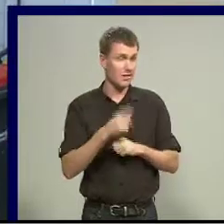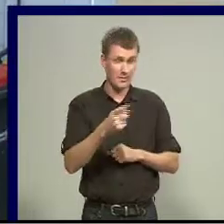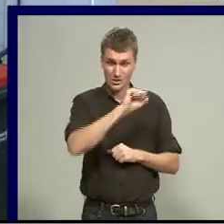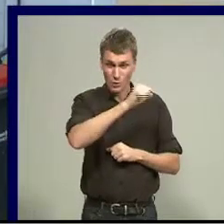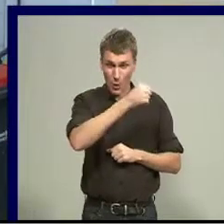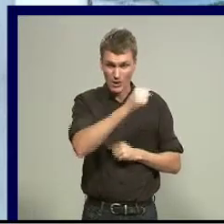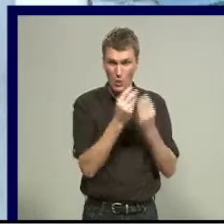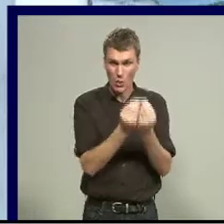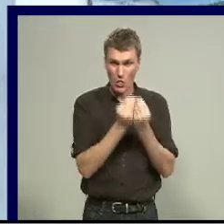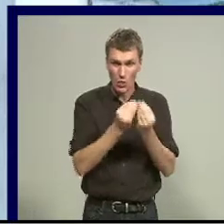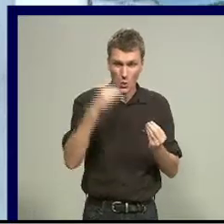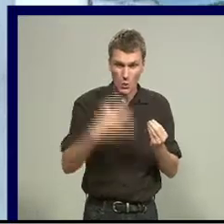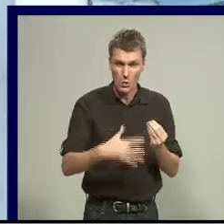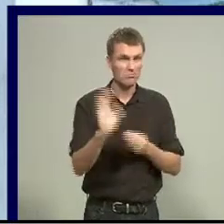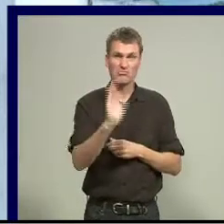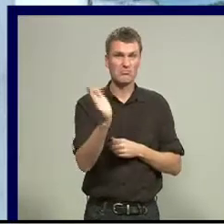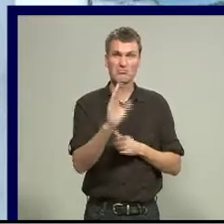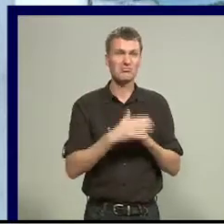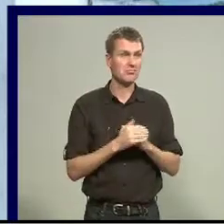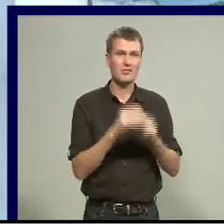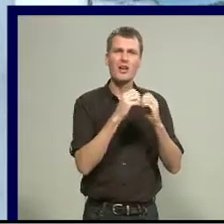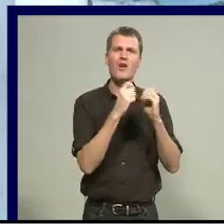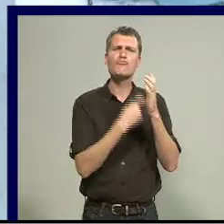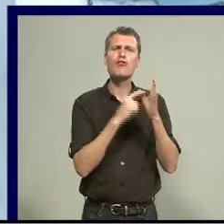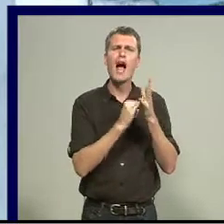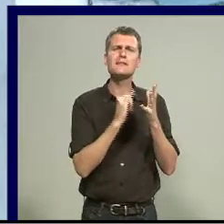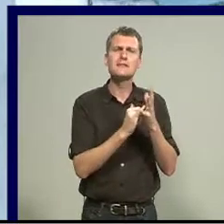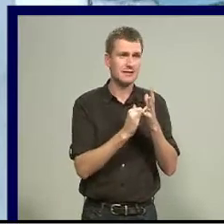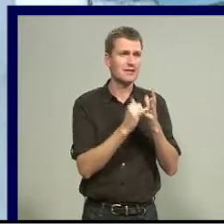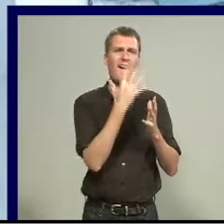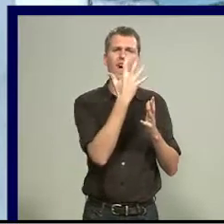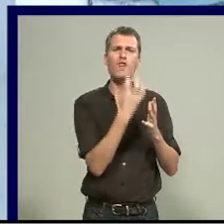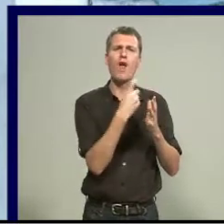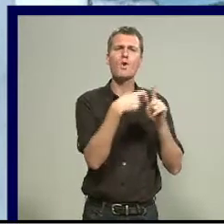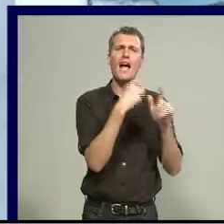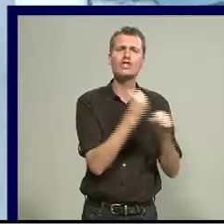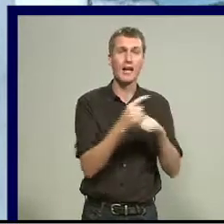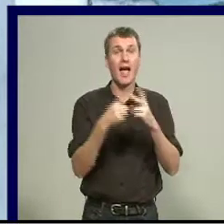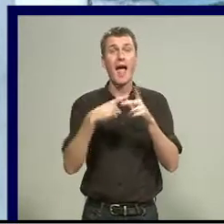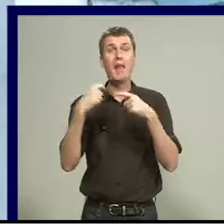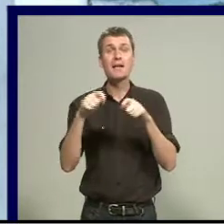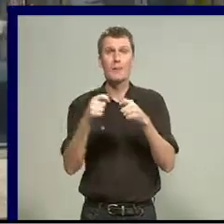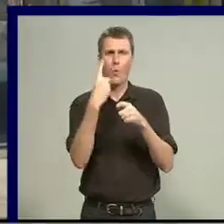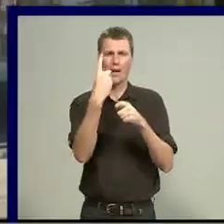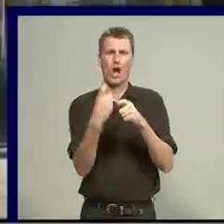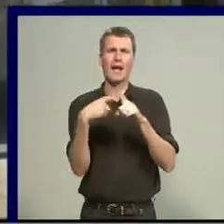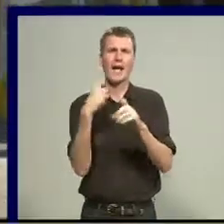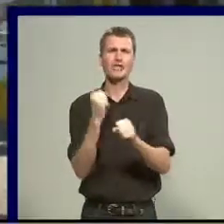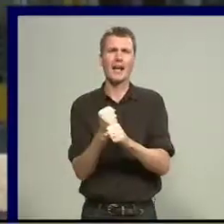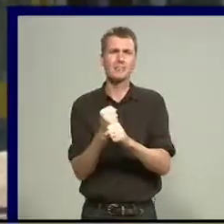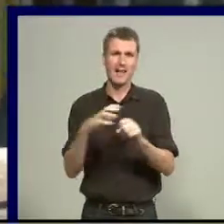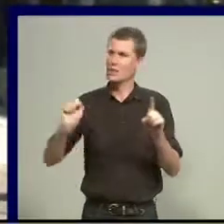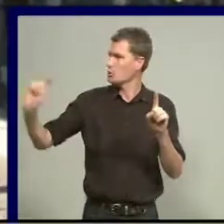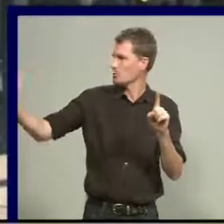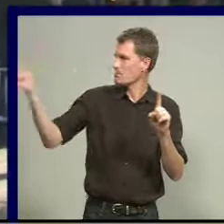a kg and aluminium only $1 a kilogram. Michelle Taylor had to get in an extra pair of hands to